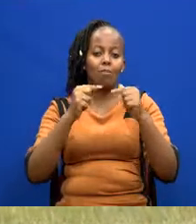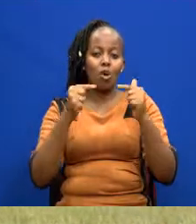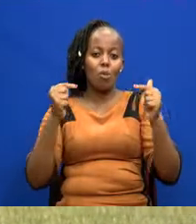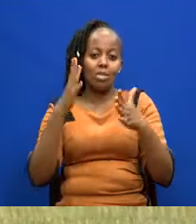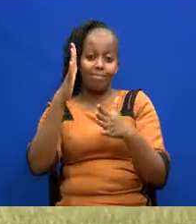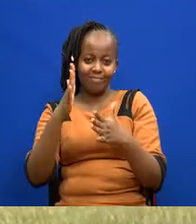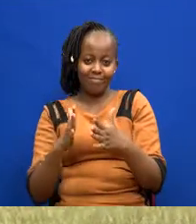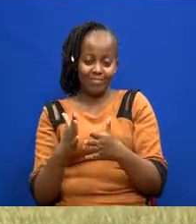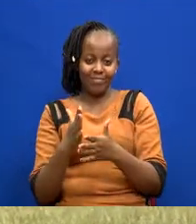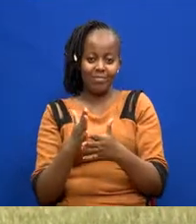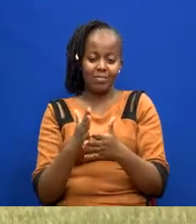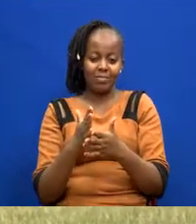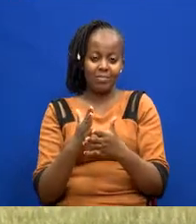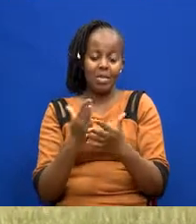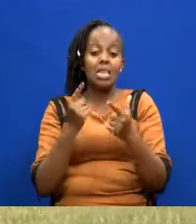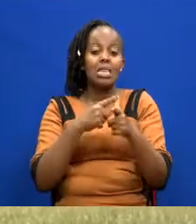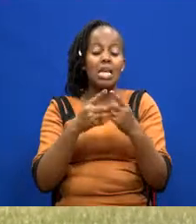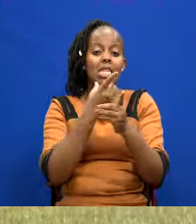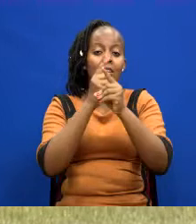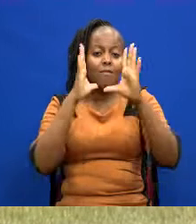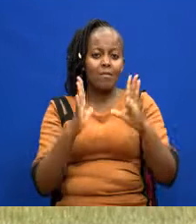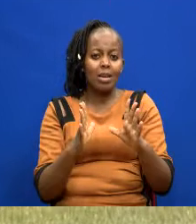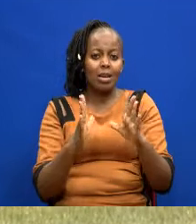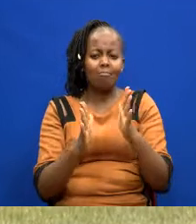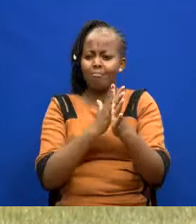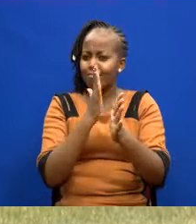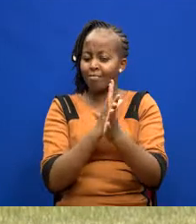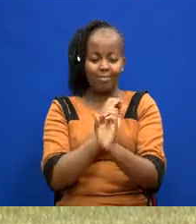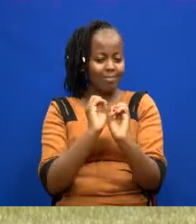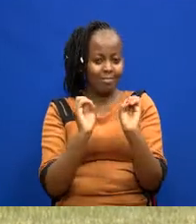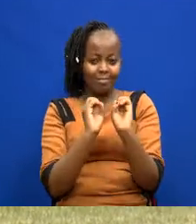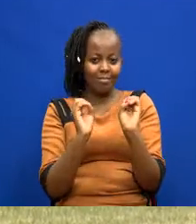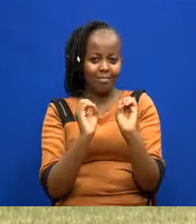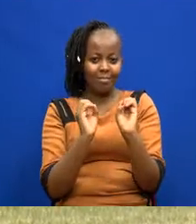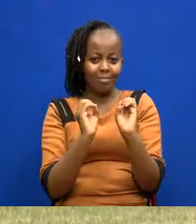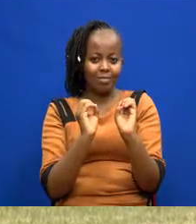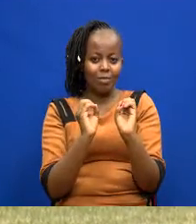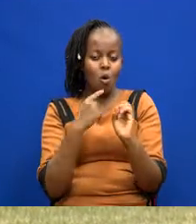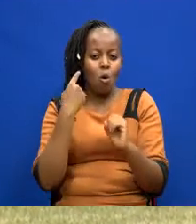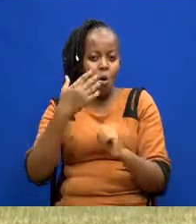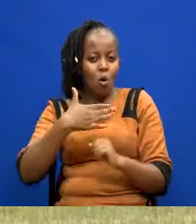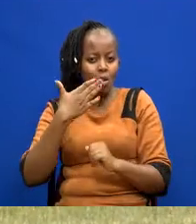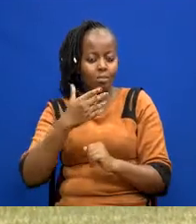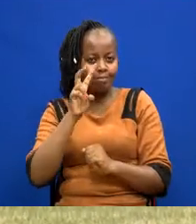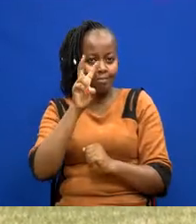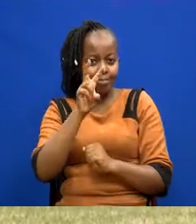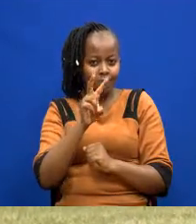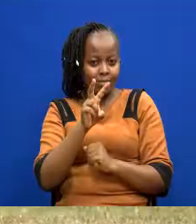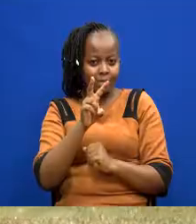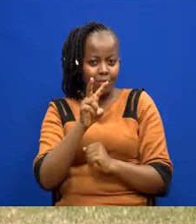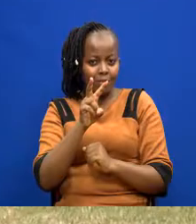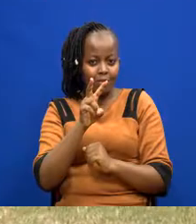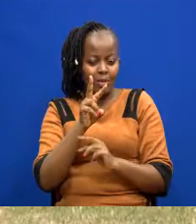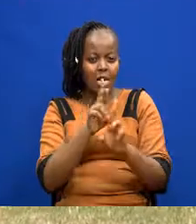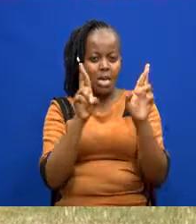the opposite side. The tackler must never rush. His job is to time and